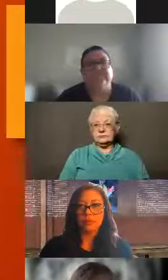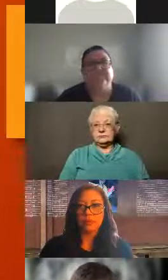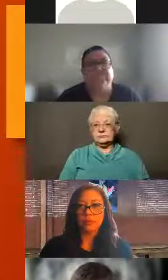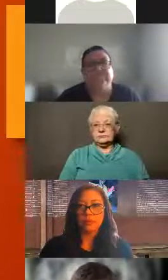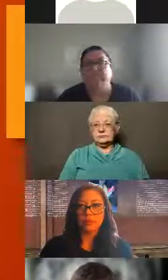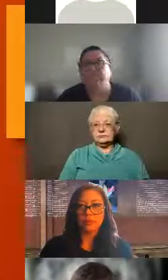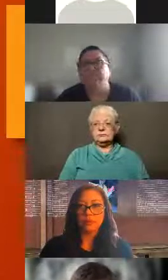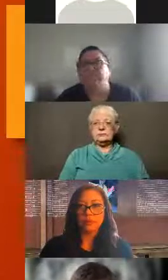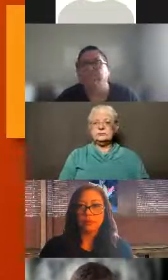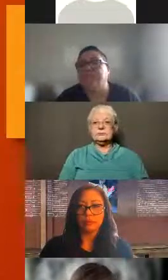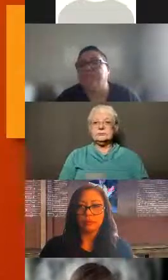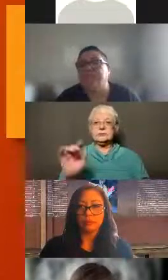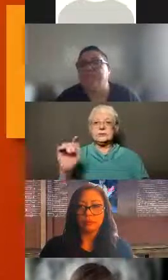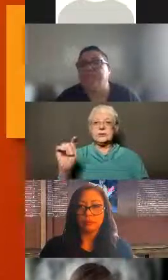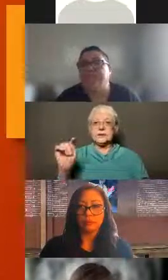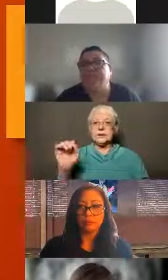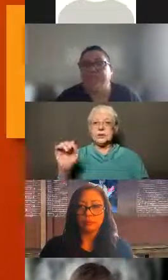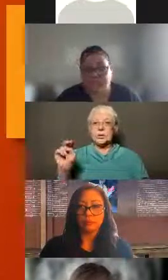Tony?